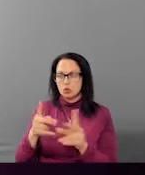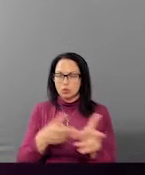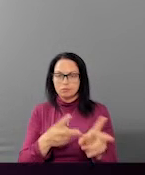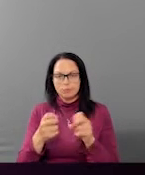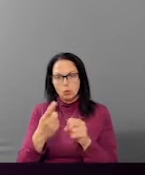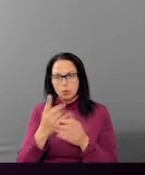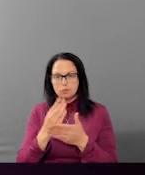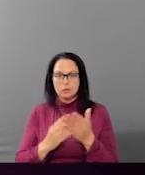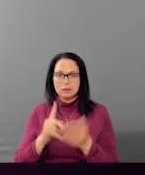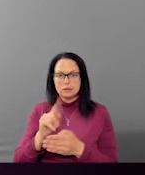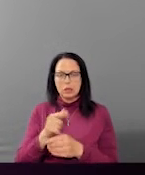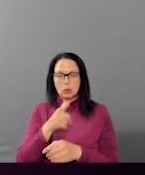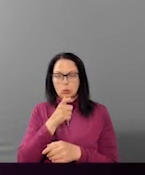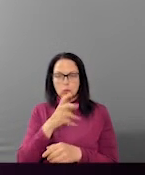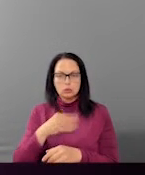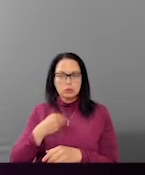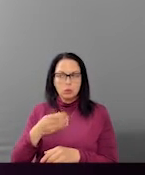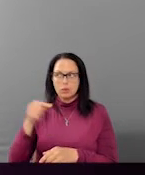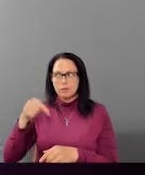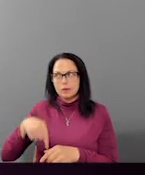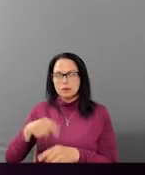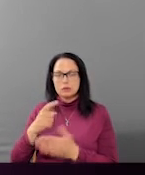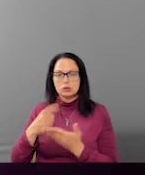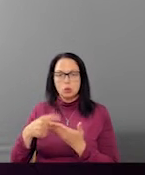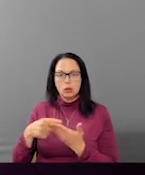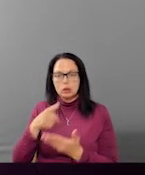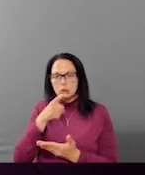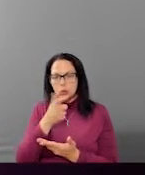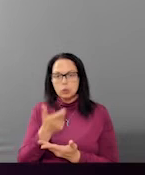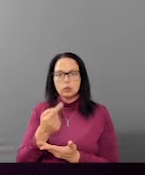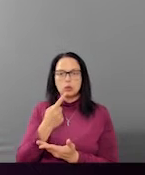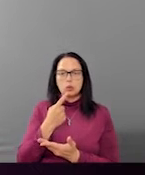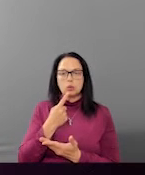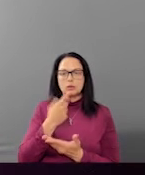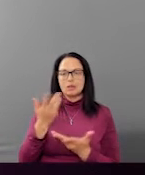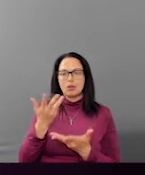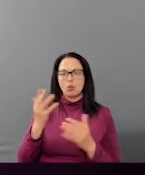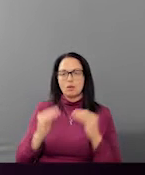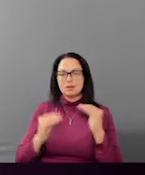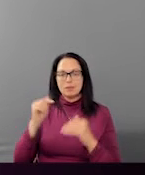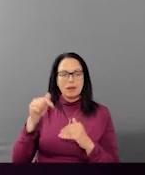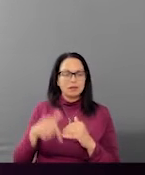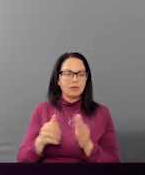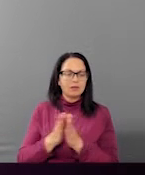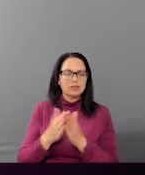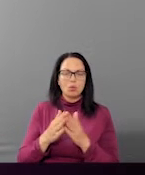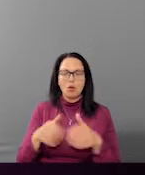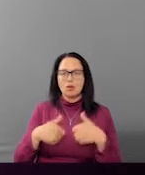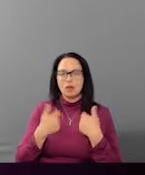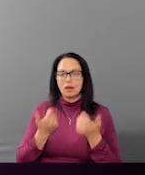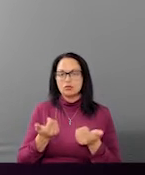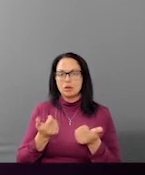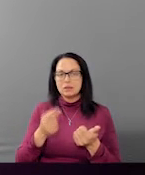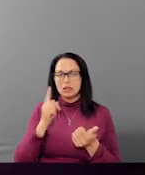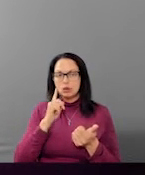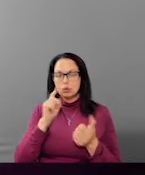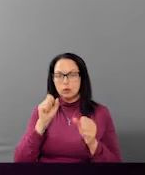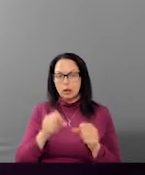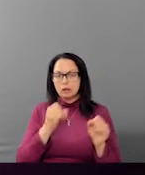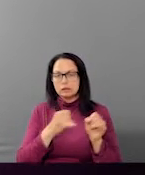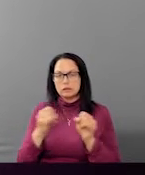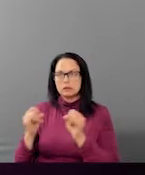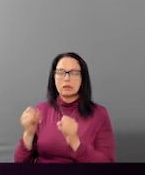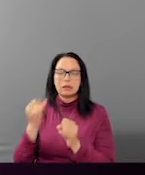hey, who's the owner of this specific token? You can say, what's the balance of this wallet address? And you have to do these one at a time. If you wanted to